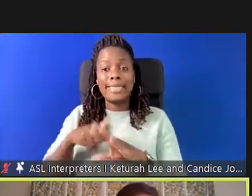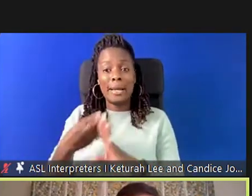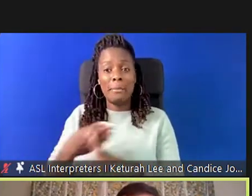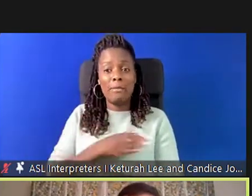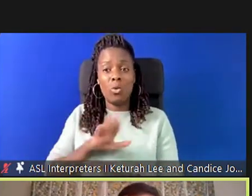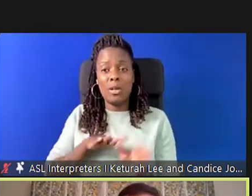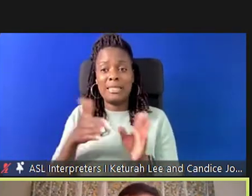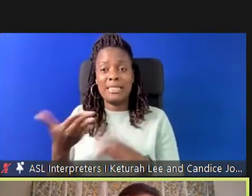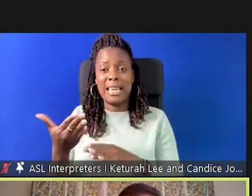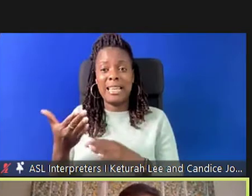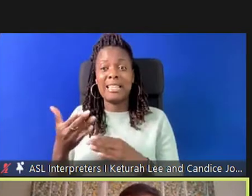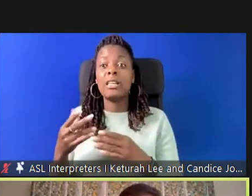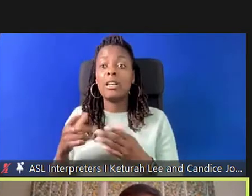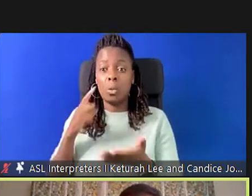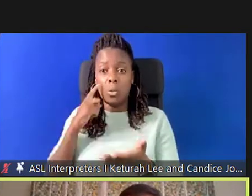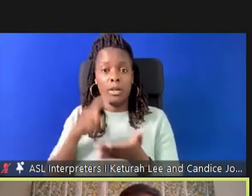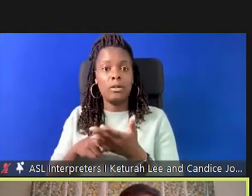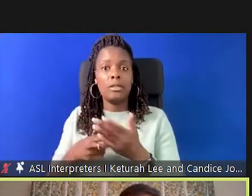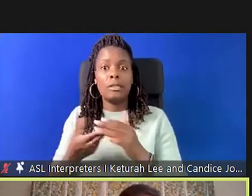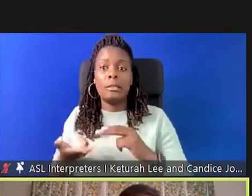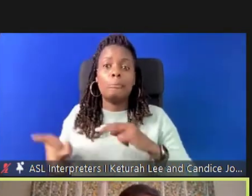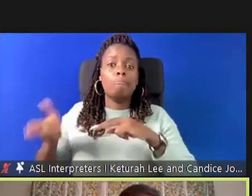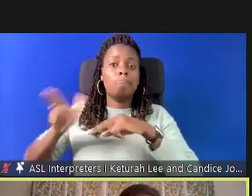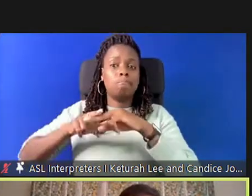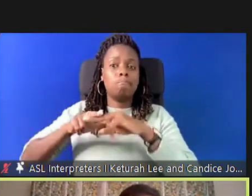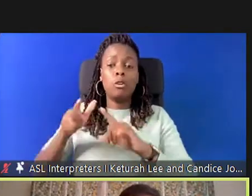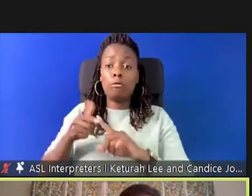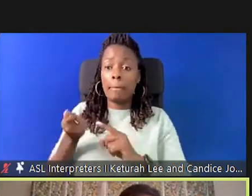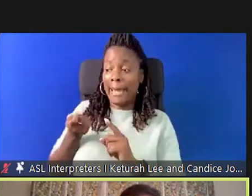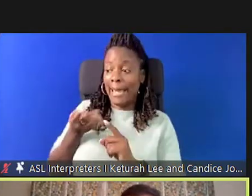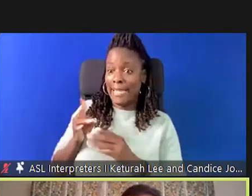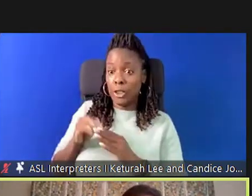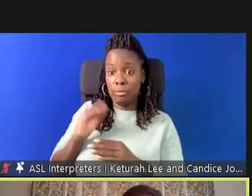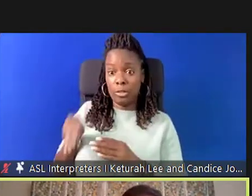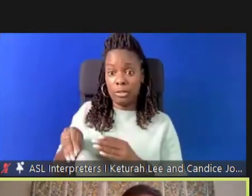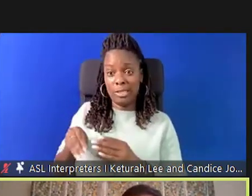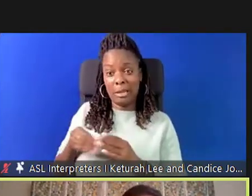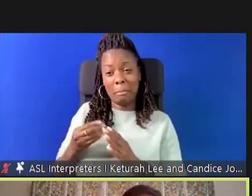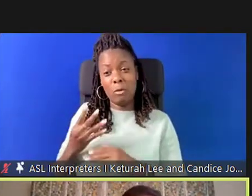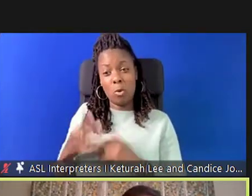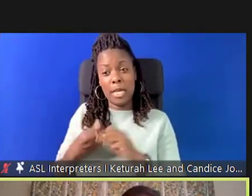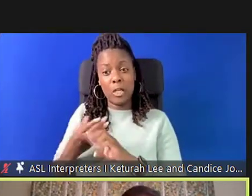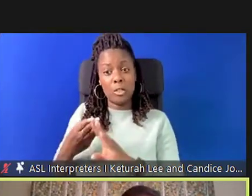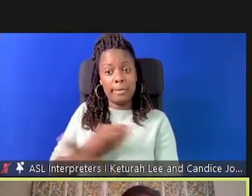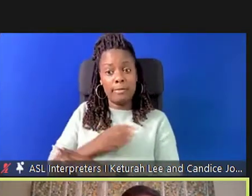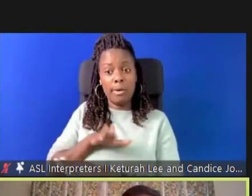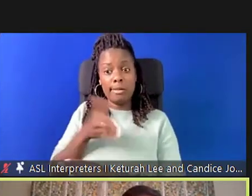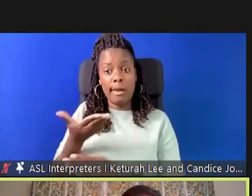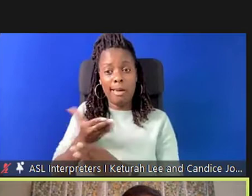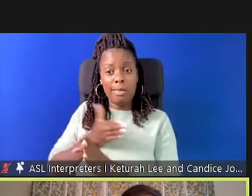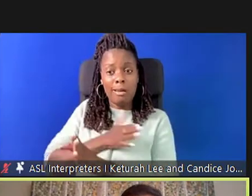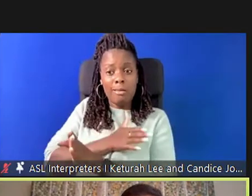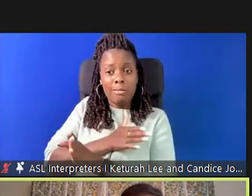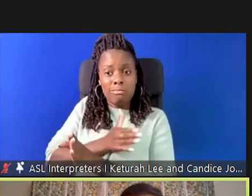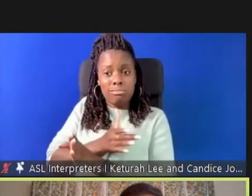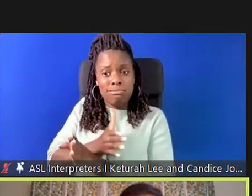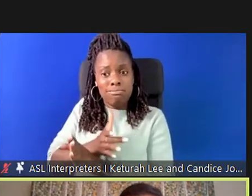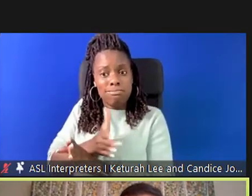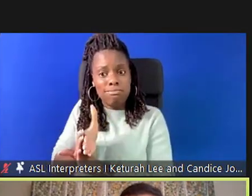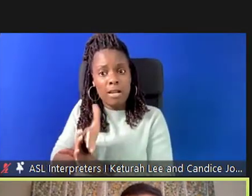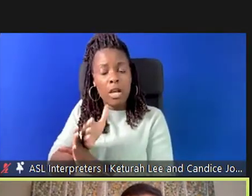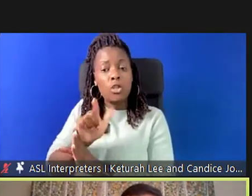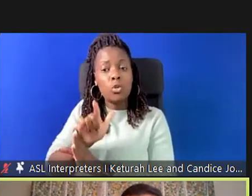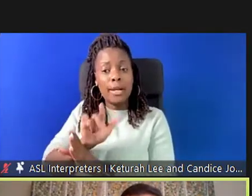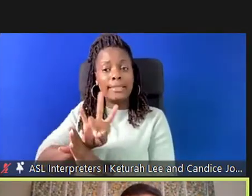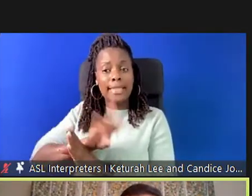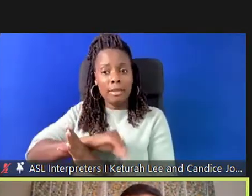increase from around 18% 4 years away from death, gradually increasing to around 27%. And you